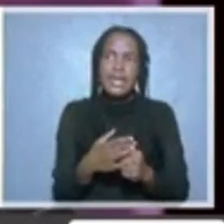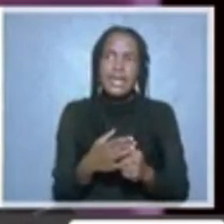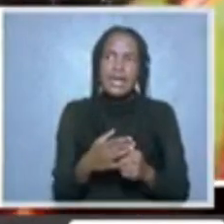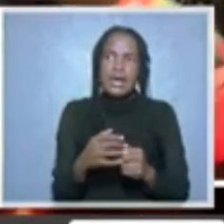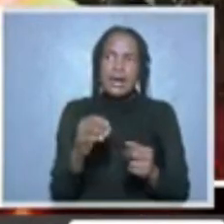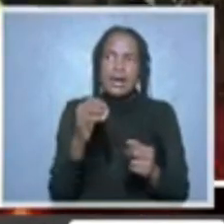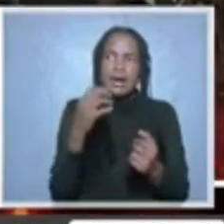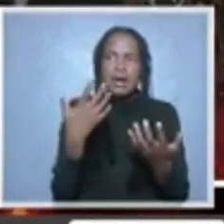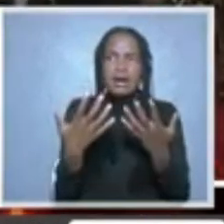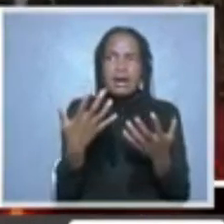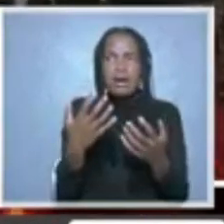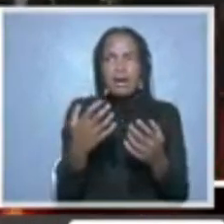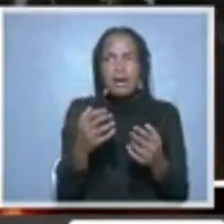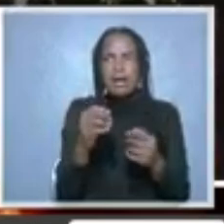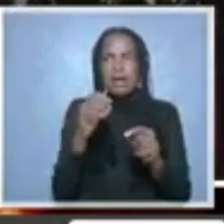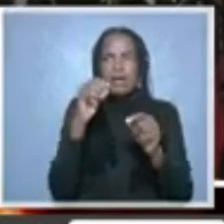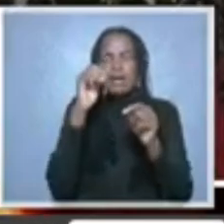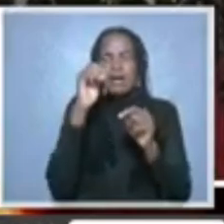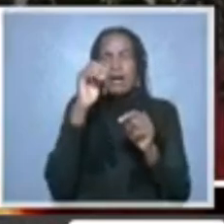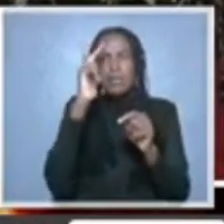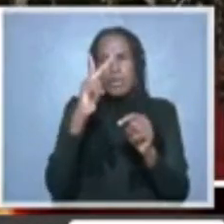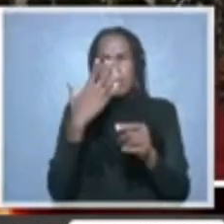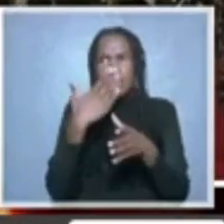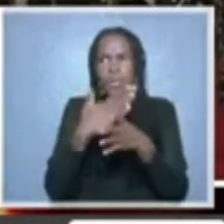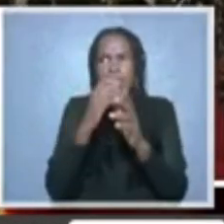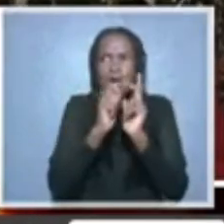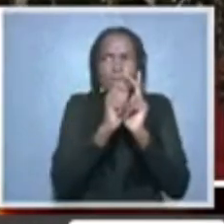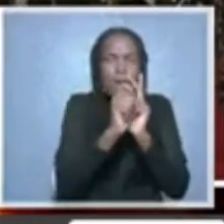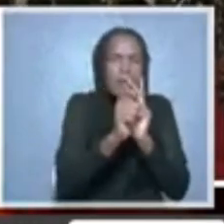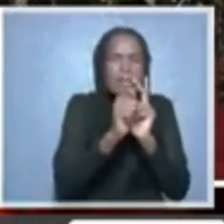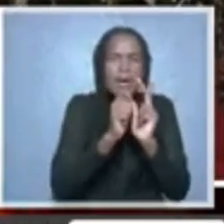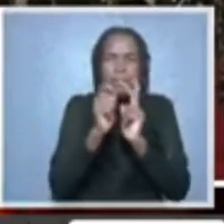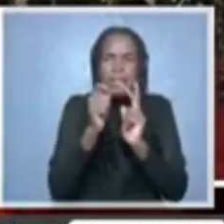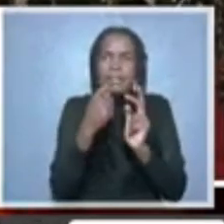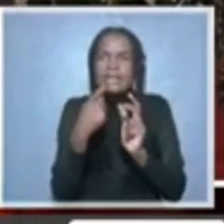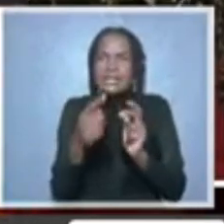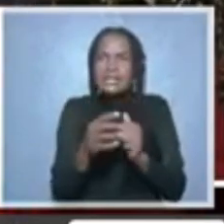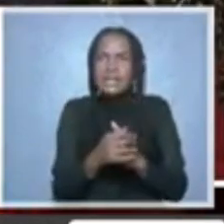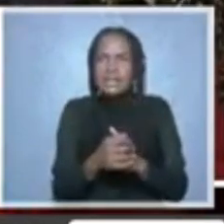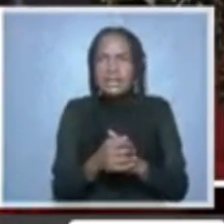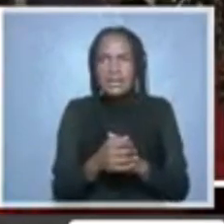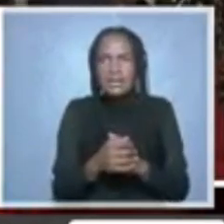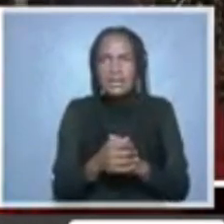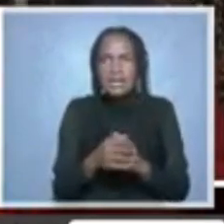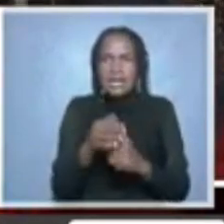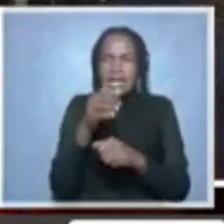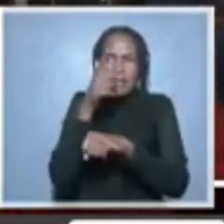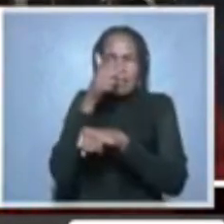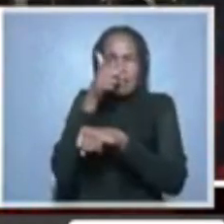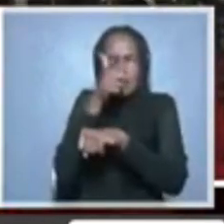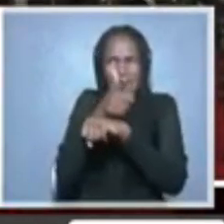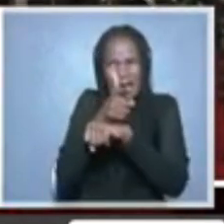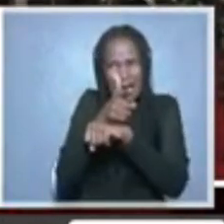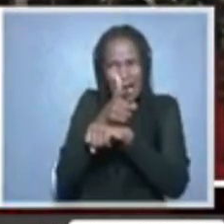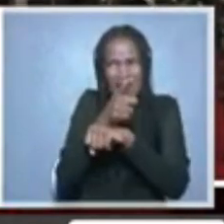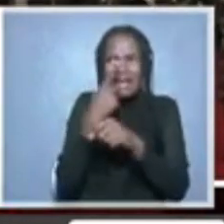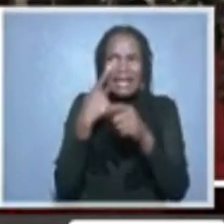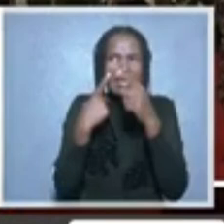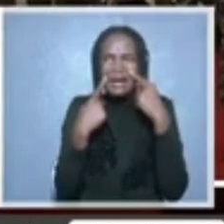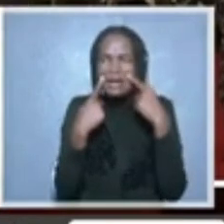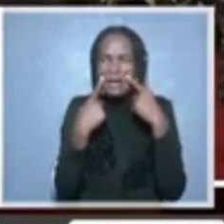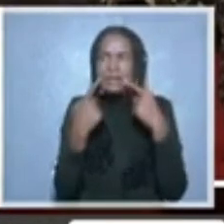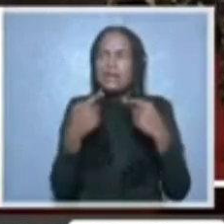saying, when you're covering an event of this nature, you become so emotionally